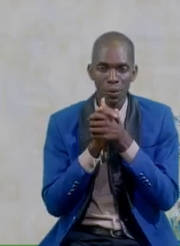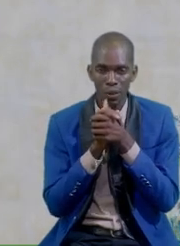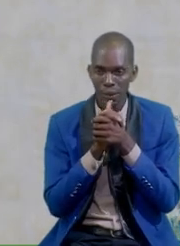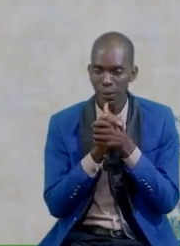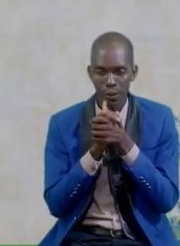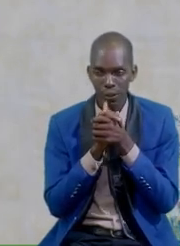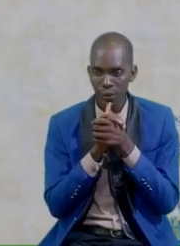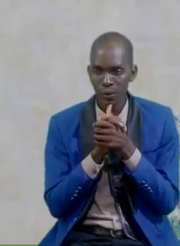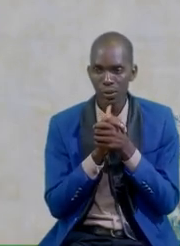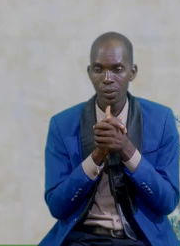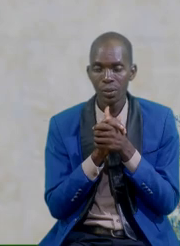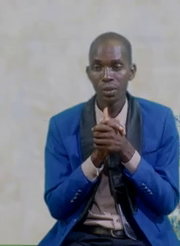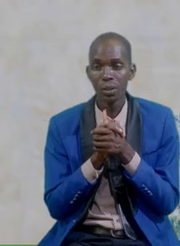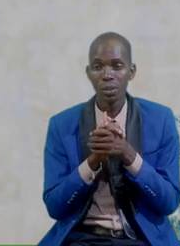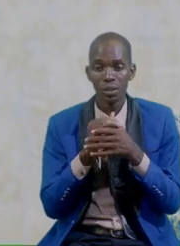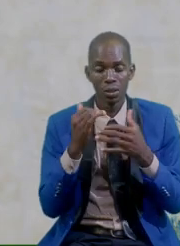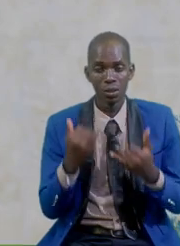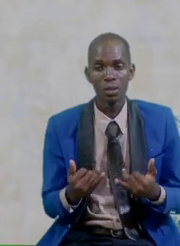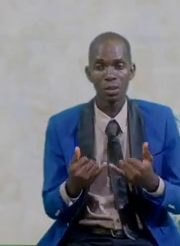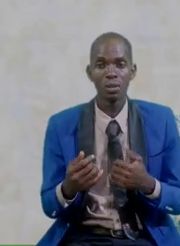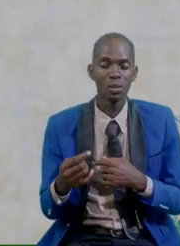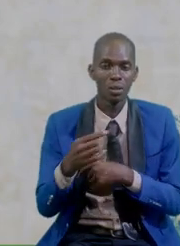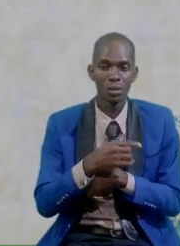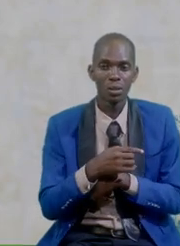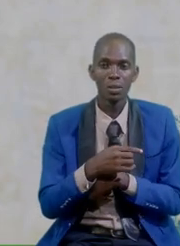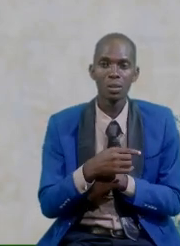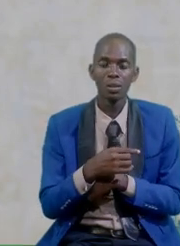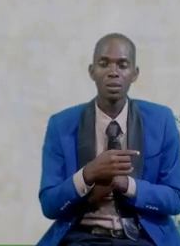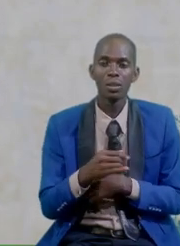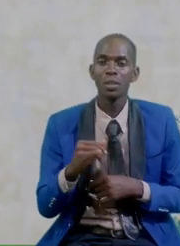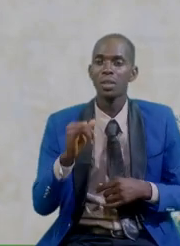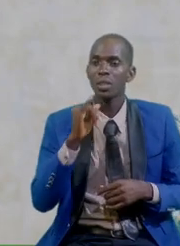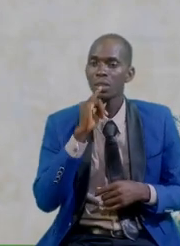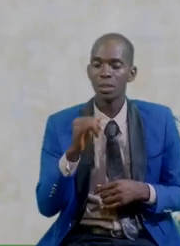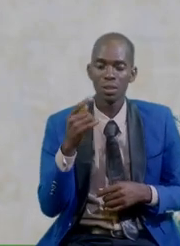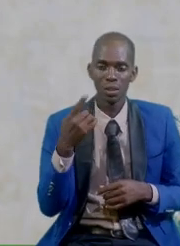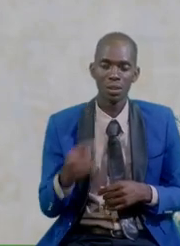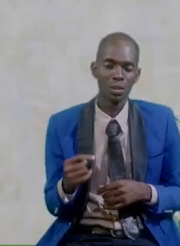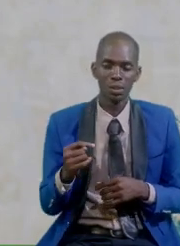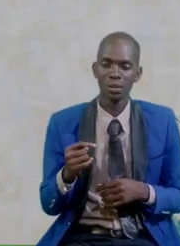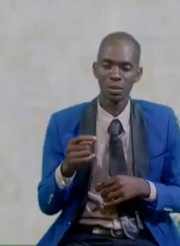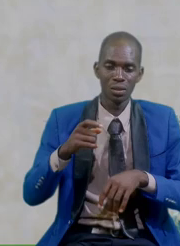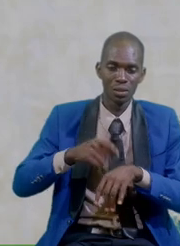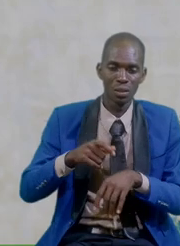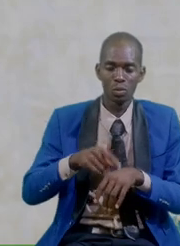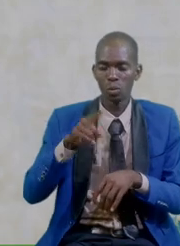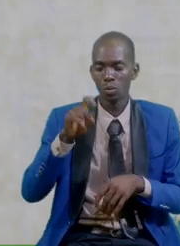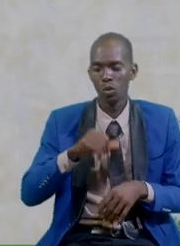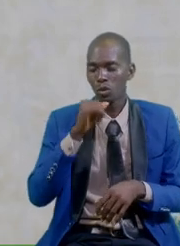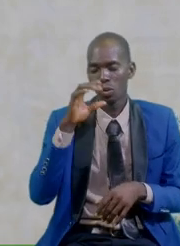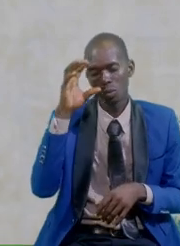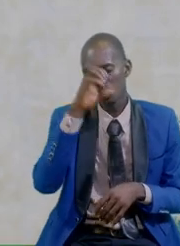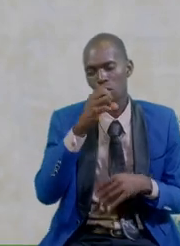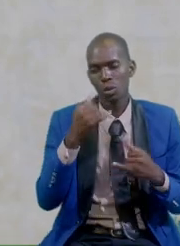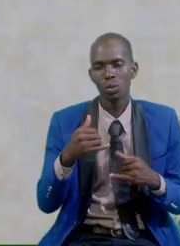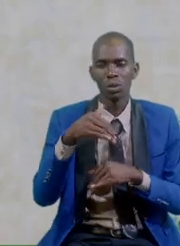This day is the last but one night, and you won't miss it tonight. Pray and say,